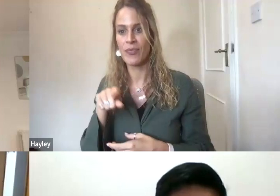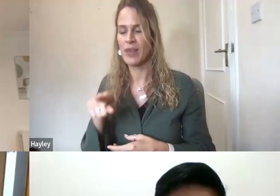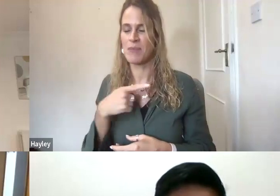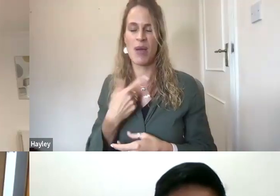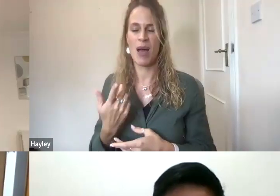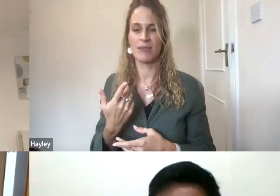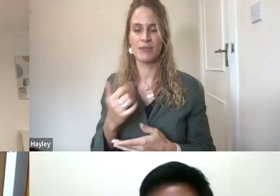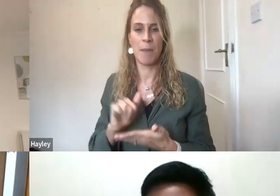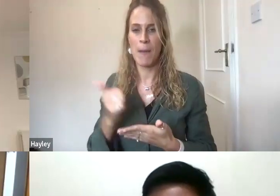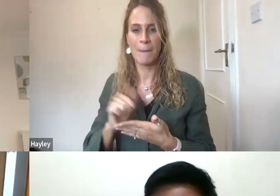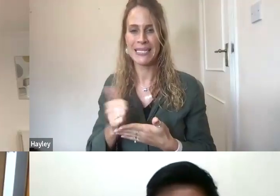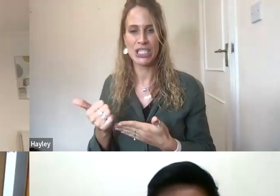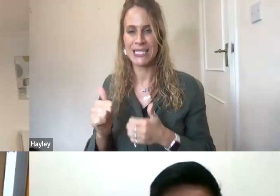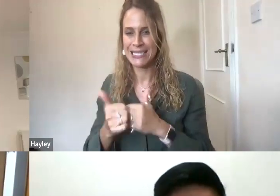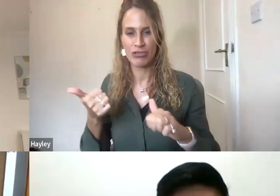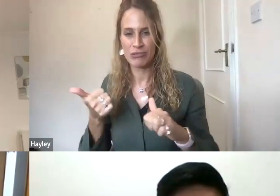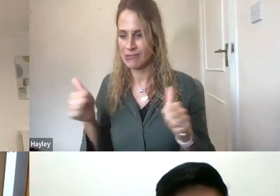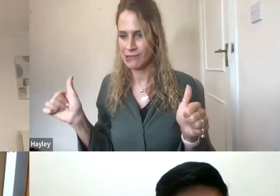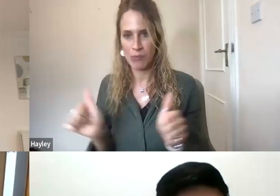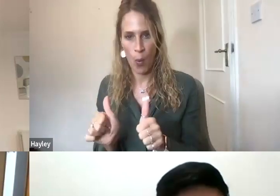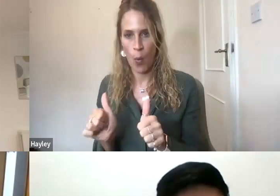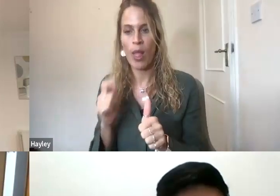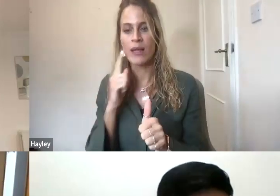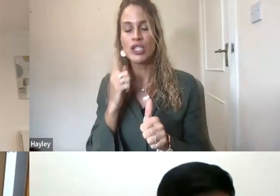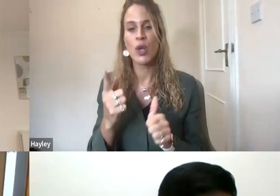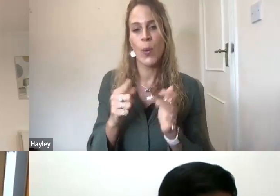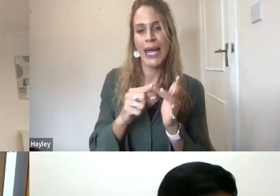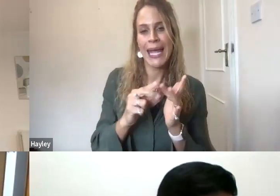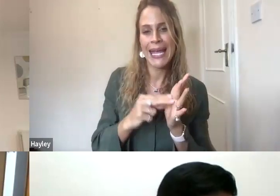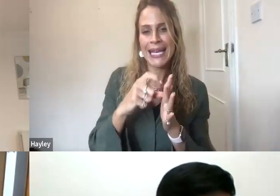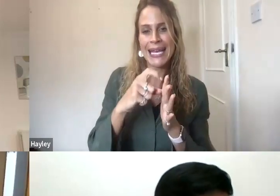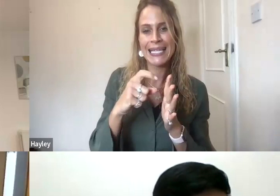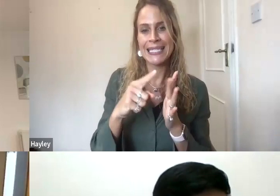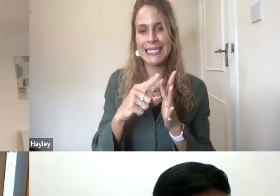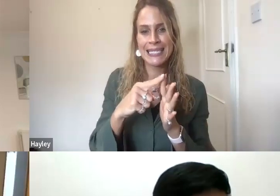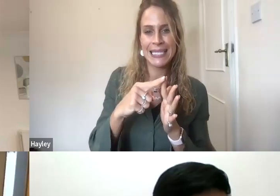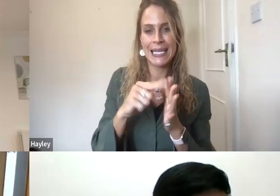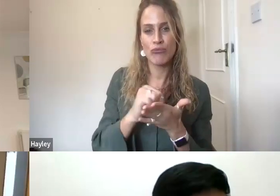online and setting up like small indie presses, journals, is definitely an option.